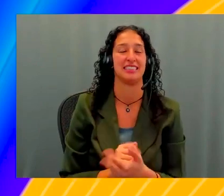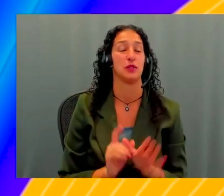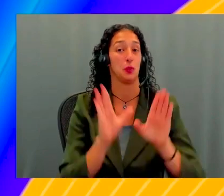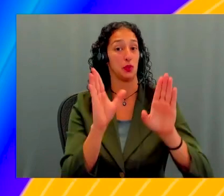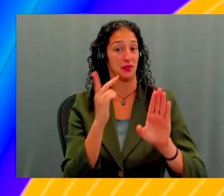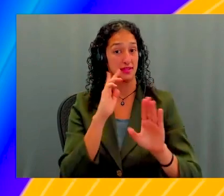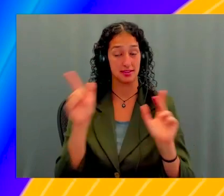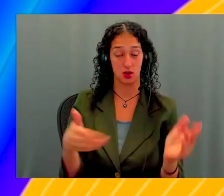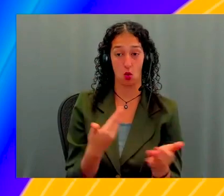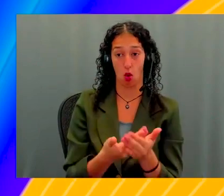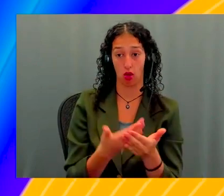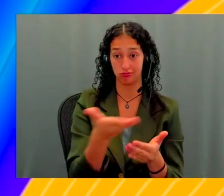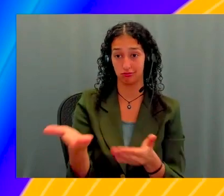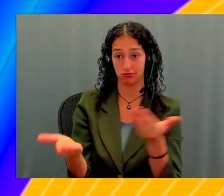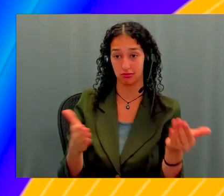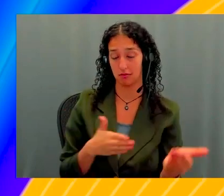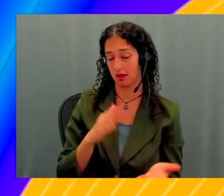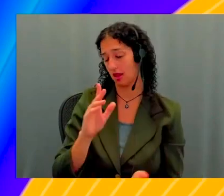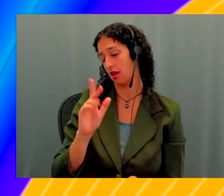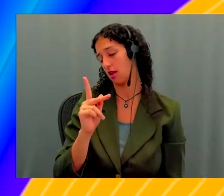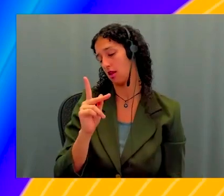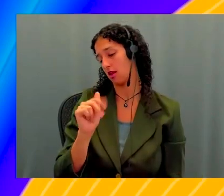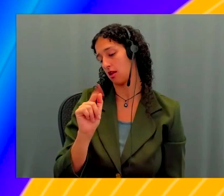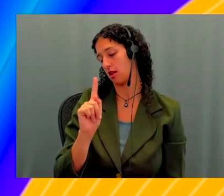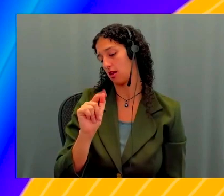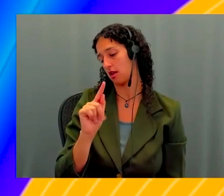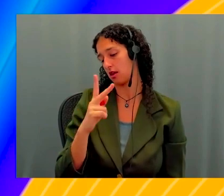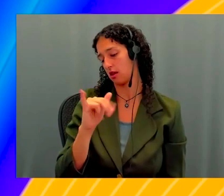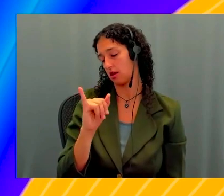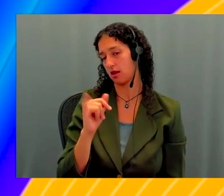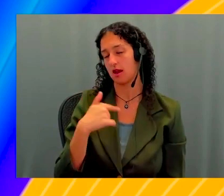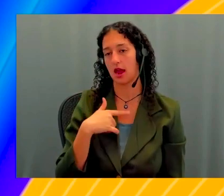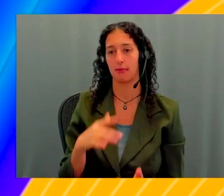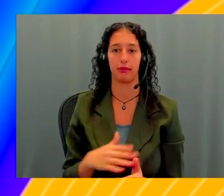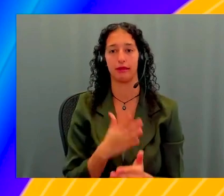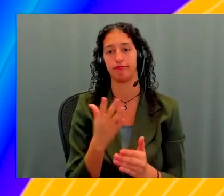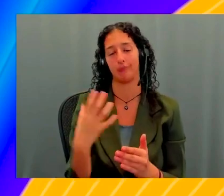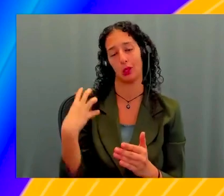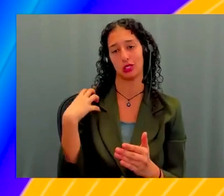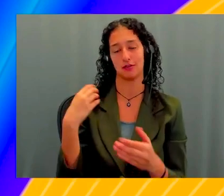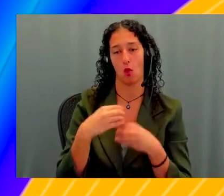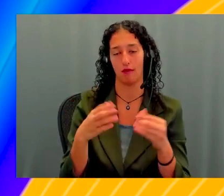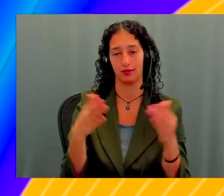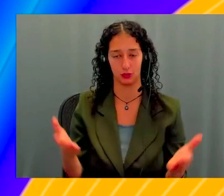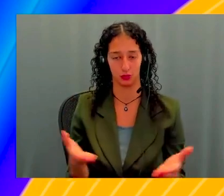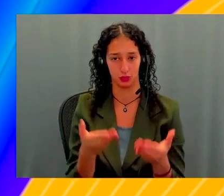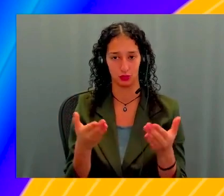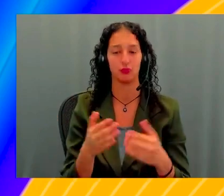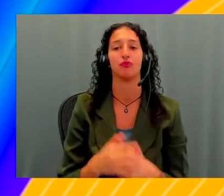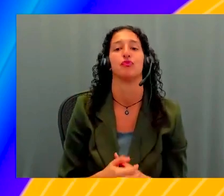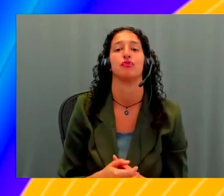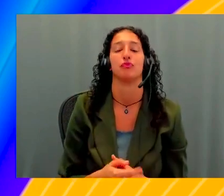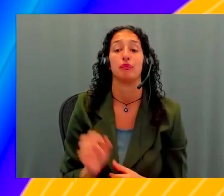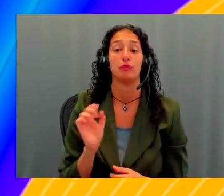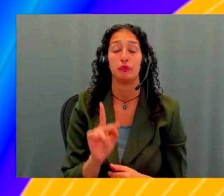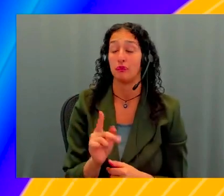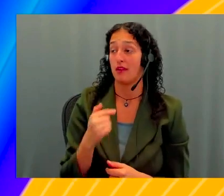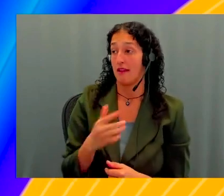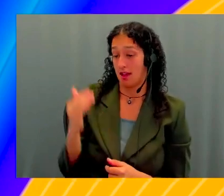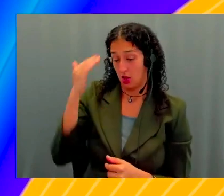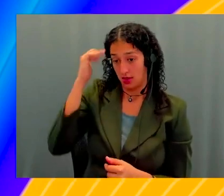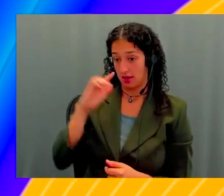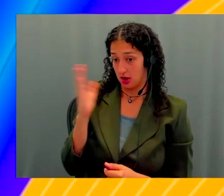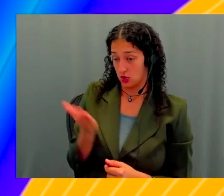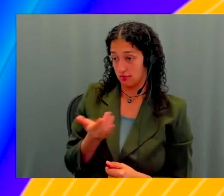live on air. I'm Krikey. I'm the Chief Technology Officer here at Krikey. And for those, I know I gave a little bit of an intro, but please tell people, what